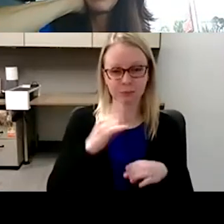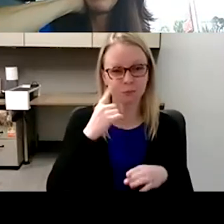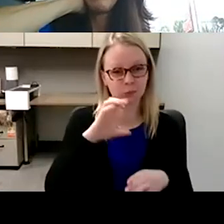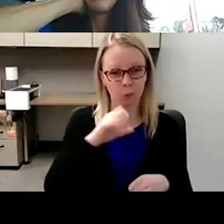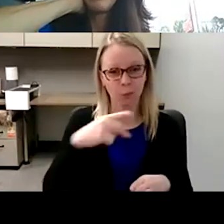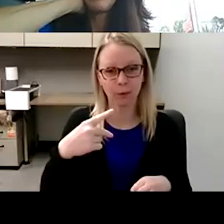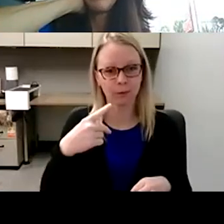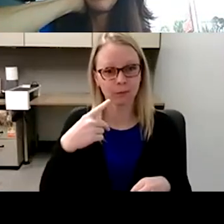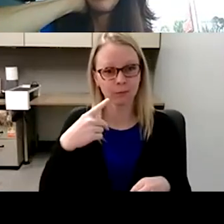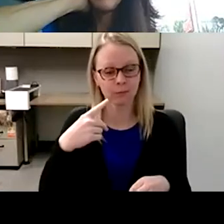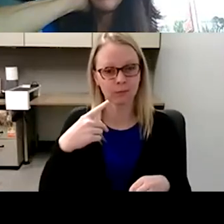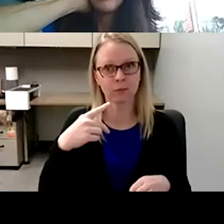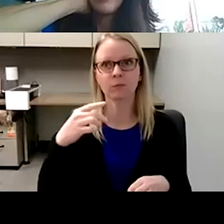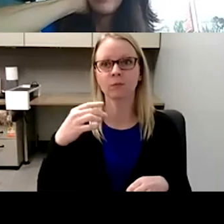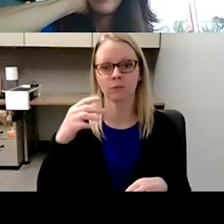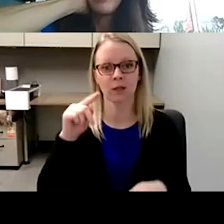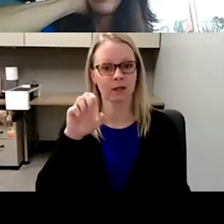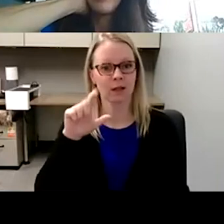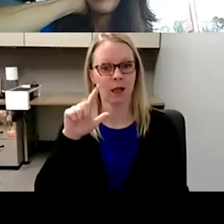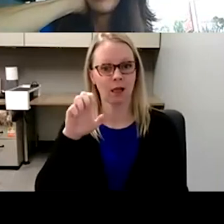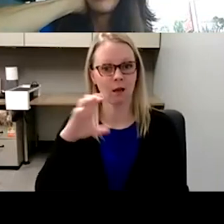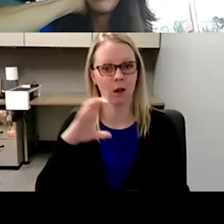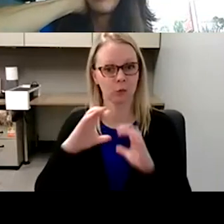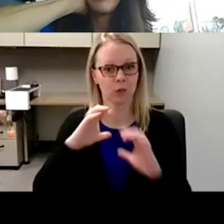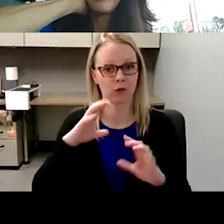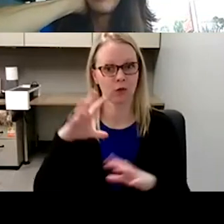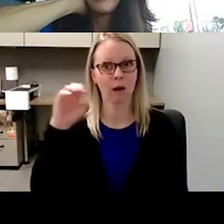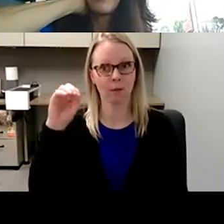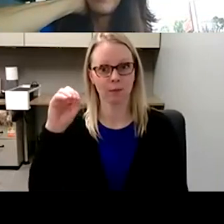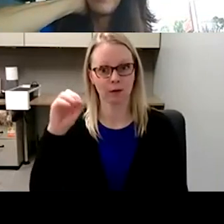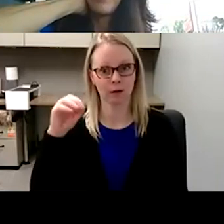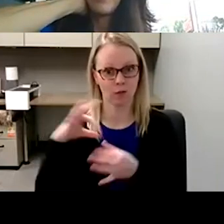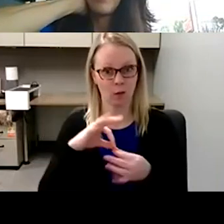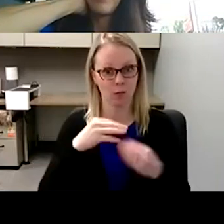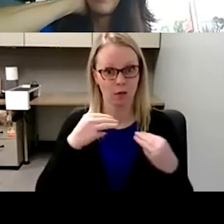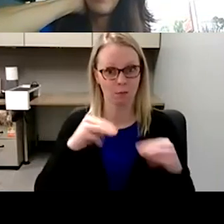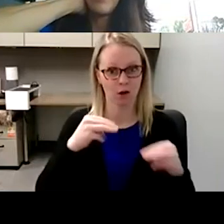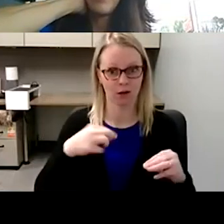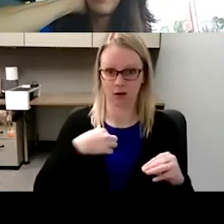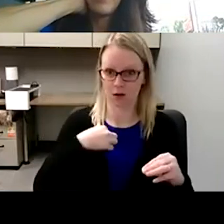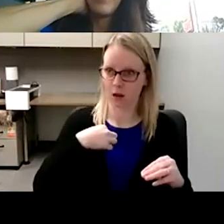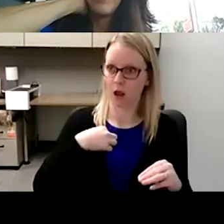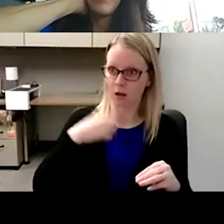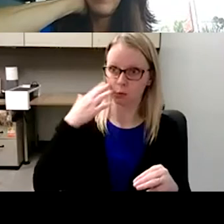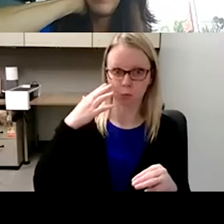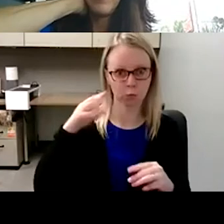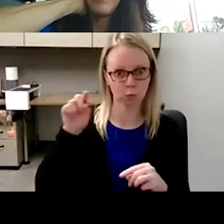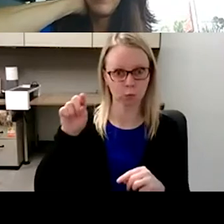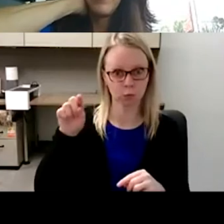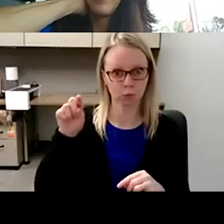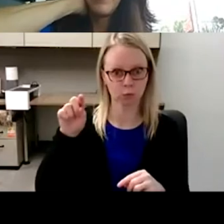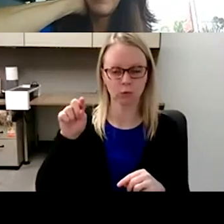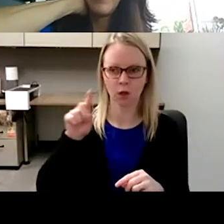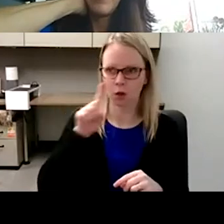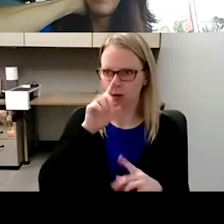a telecommunication company in marketing. And the reason I was so attracted to the public accounting was that my